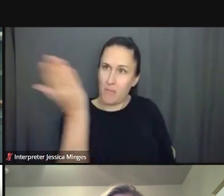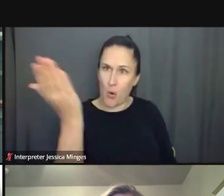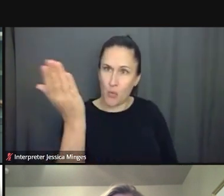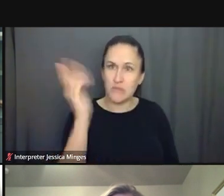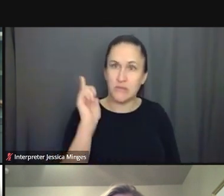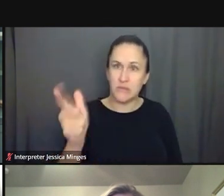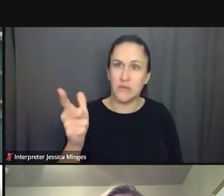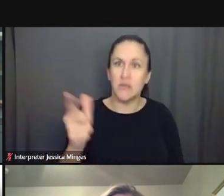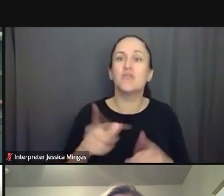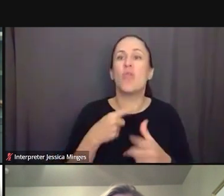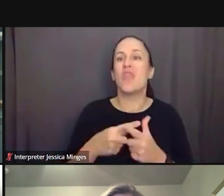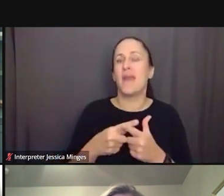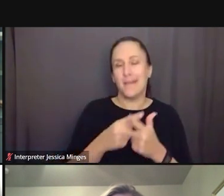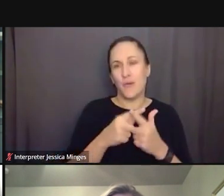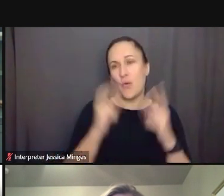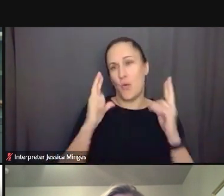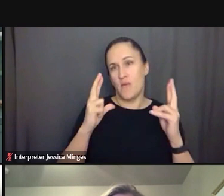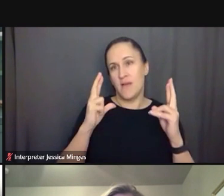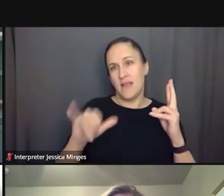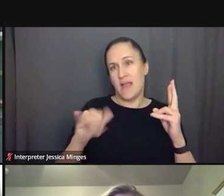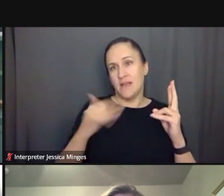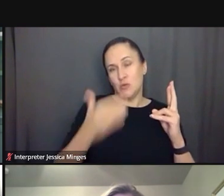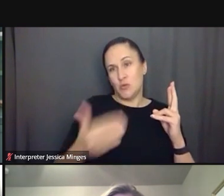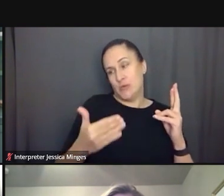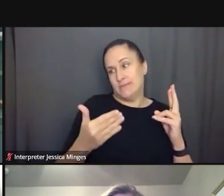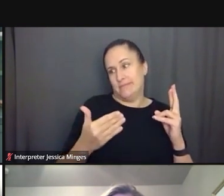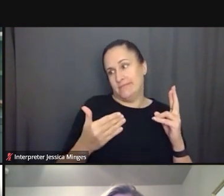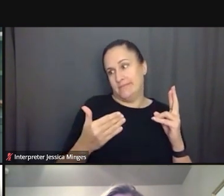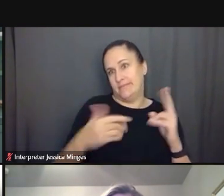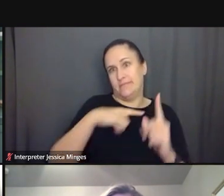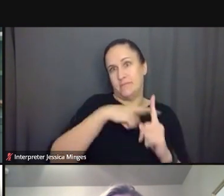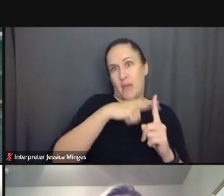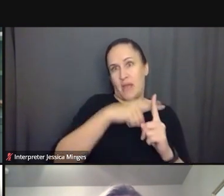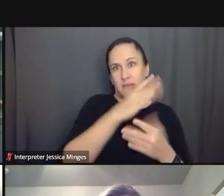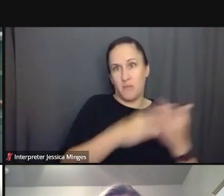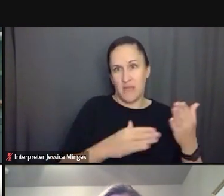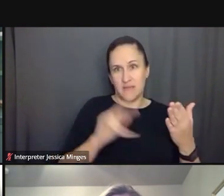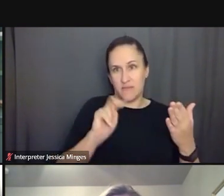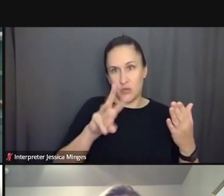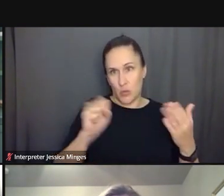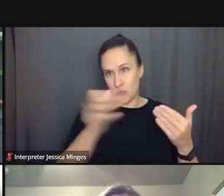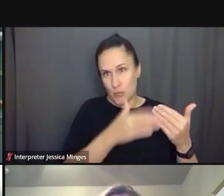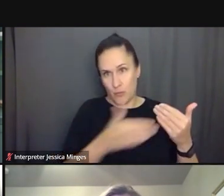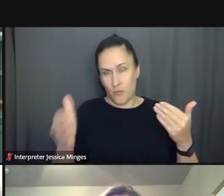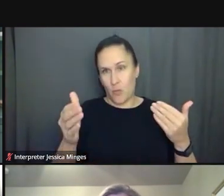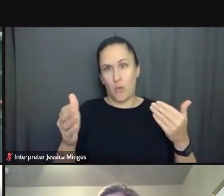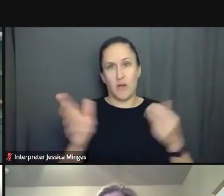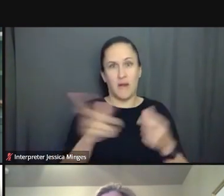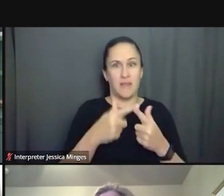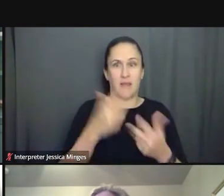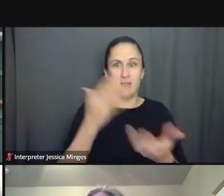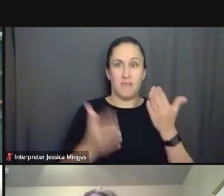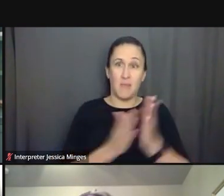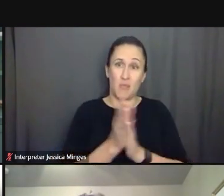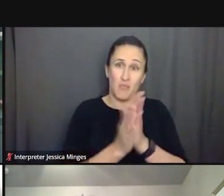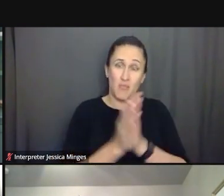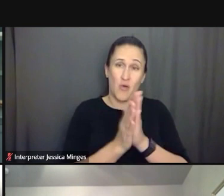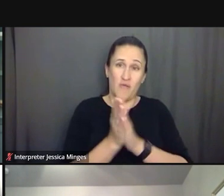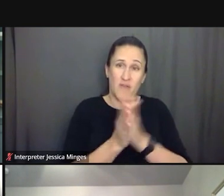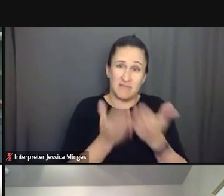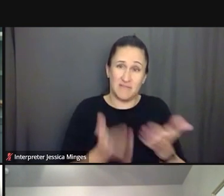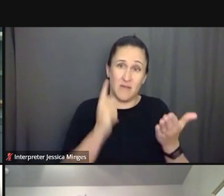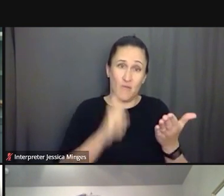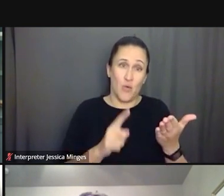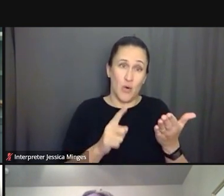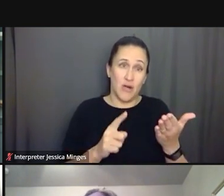So hopefully that is a good positive piece of news going forward, and maybe a motivator for folks as they think about